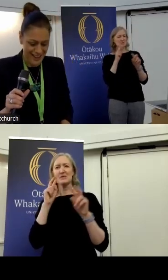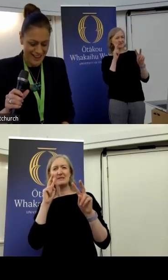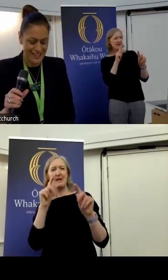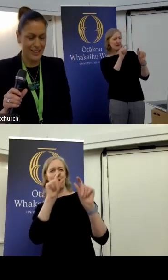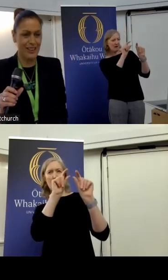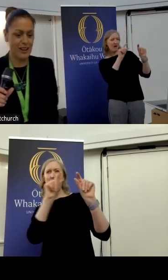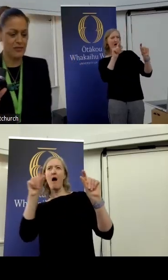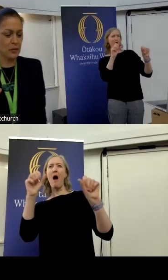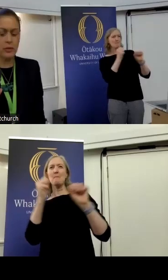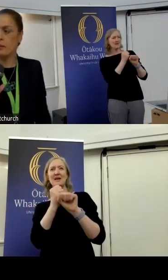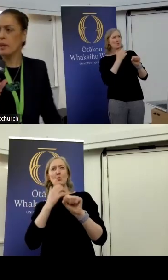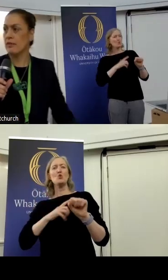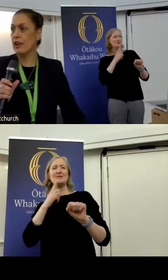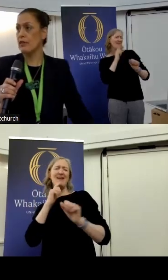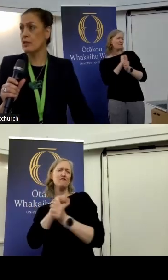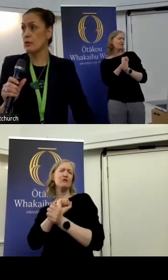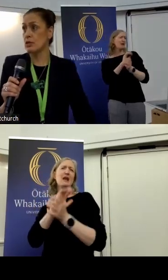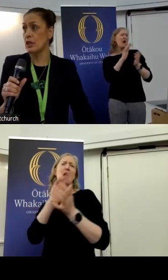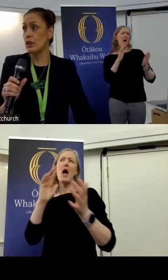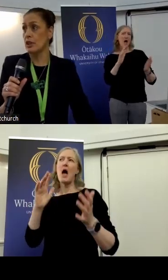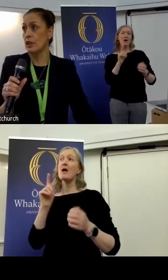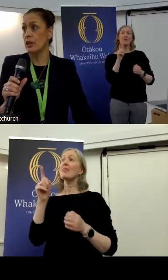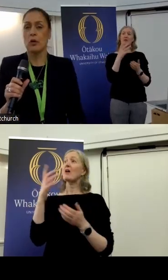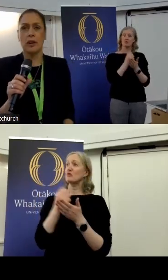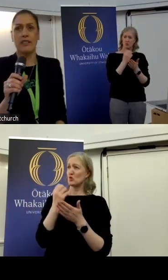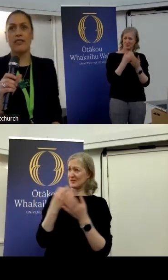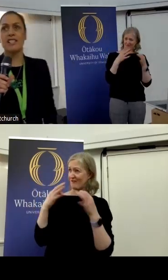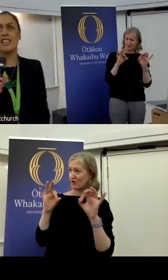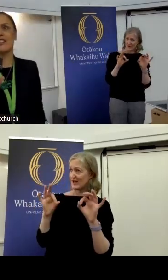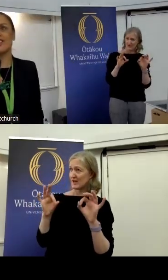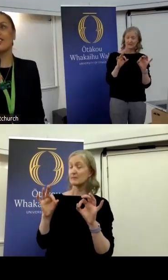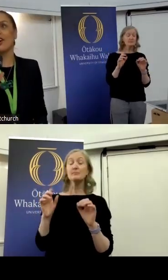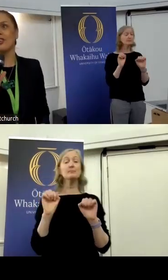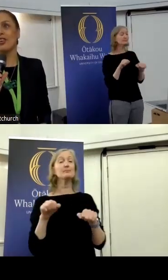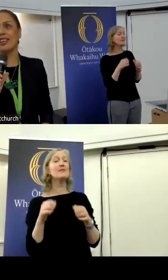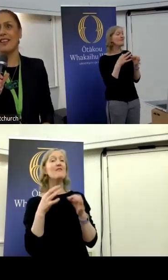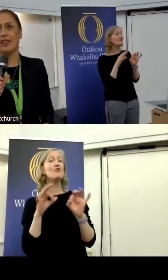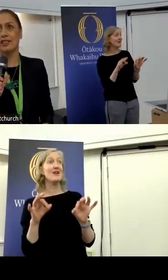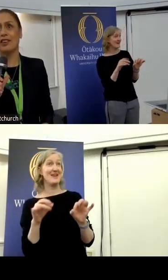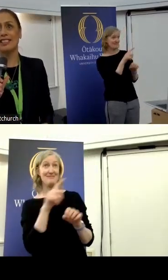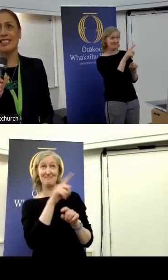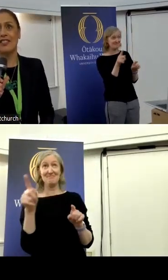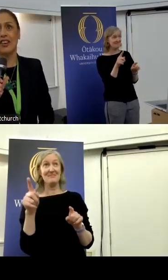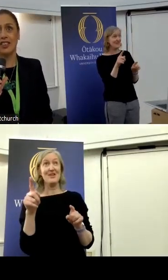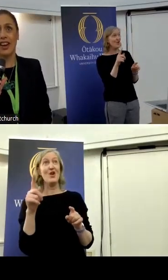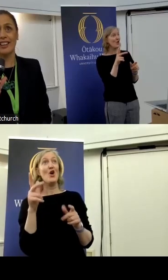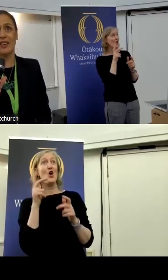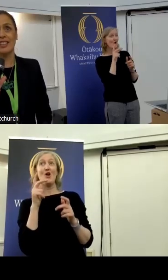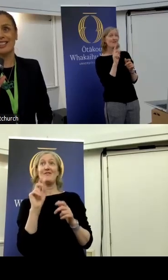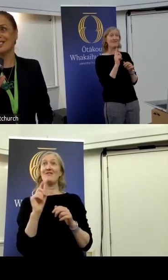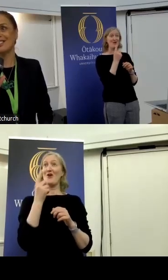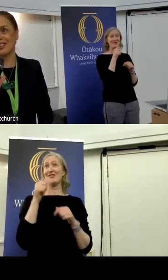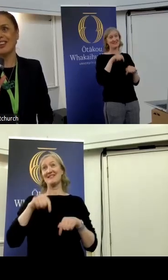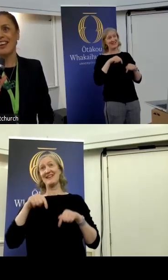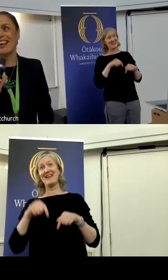letters. So will that be a free resource? Oh, we love free stuff. There you go. You heard it here first. Free stuff online